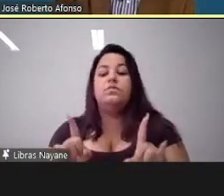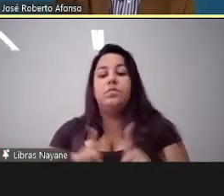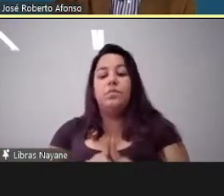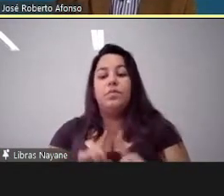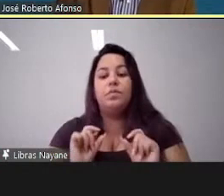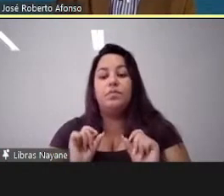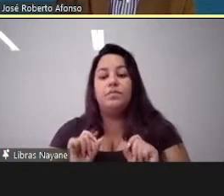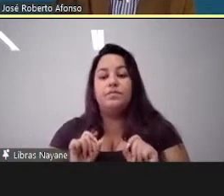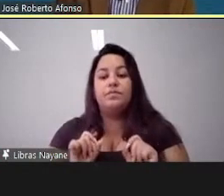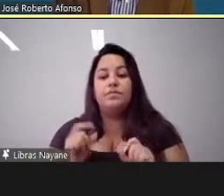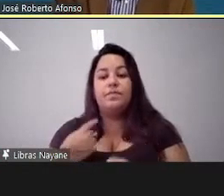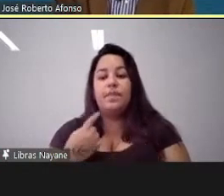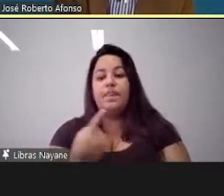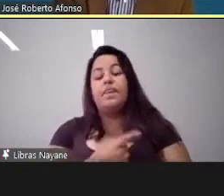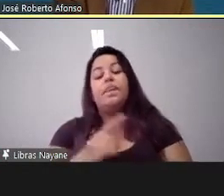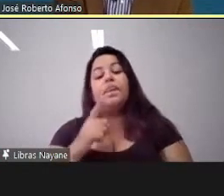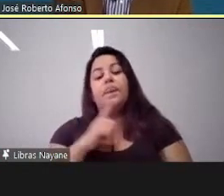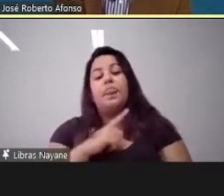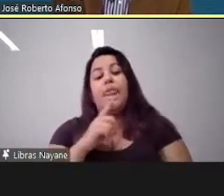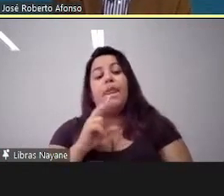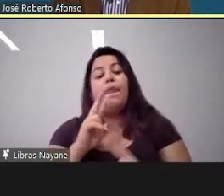more and more